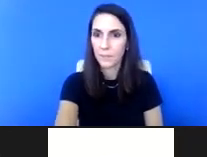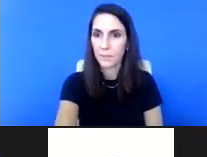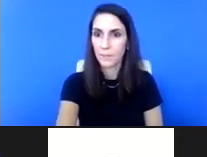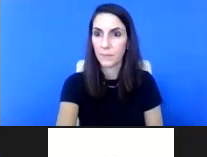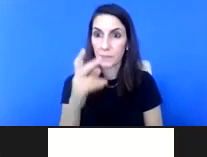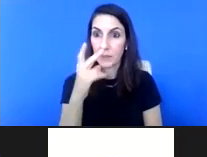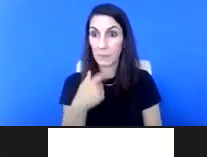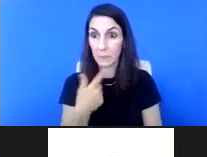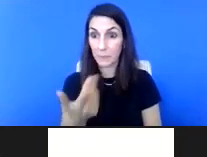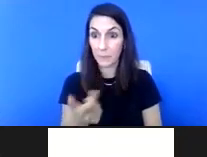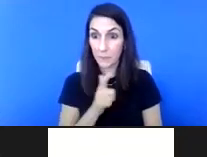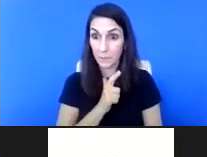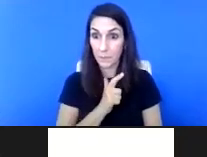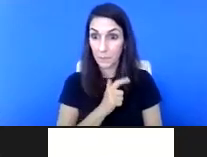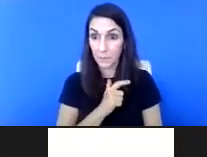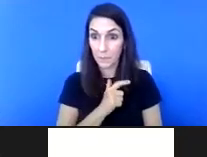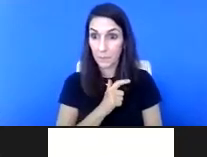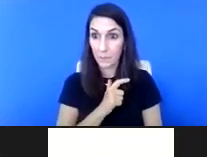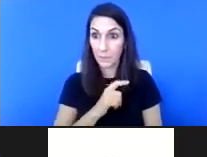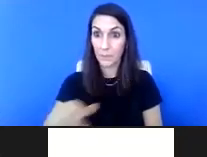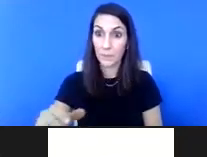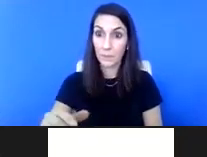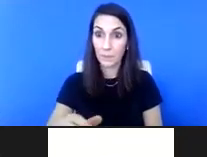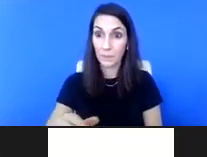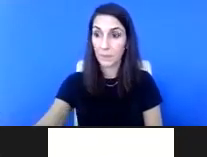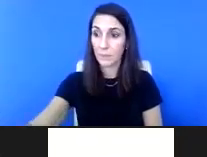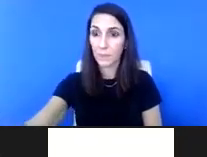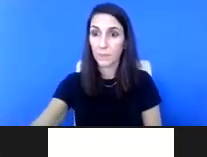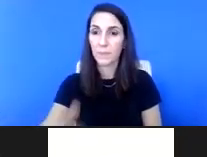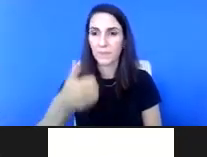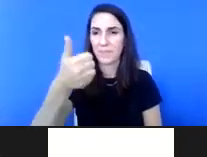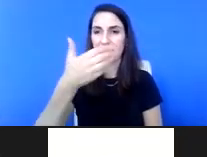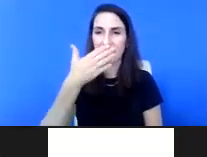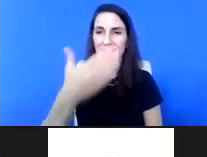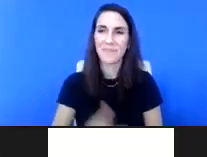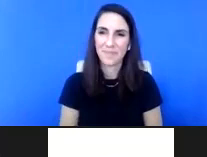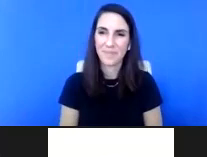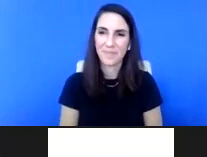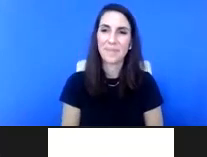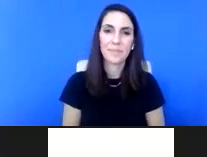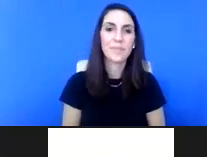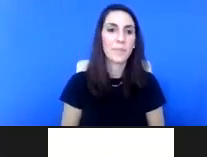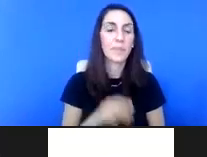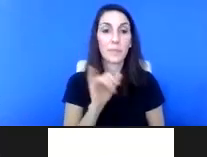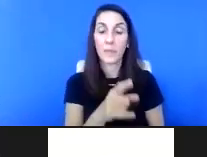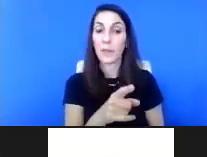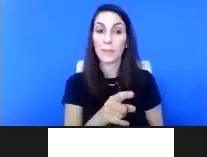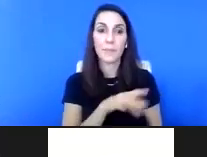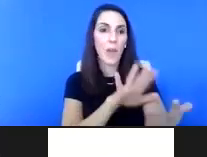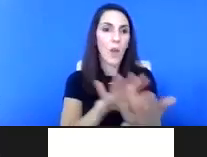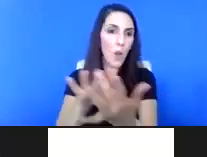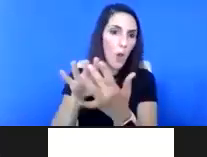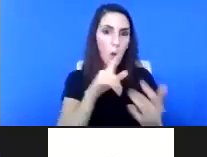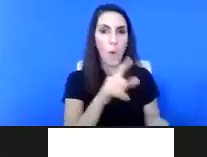community about the All of Us Research Program. The All of Us Research Program launched in May of 2018, so it's almost been going for